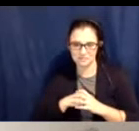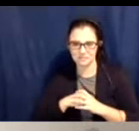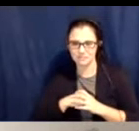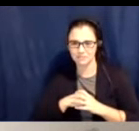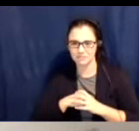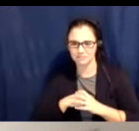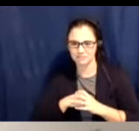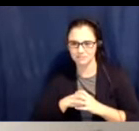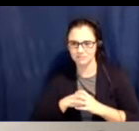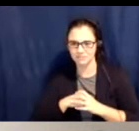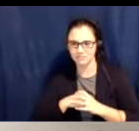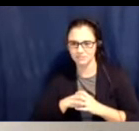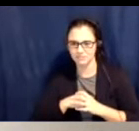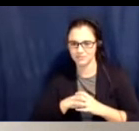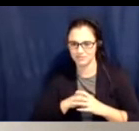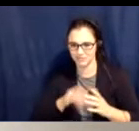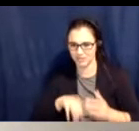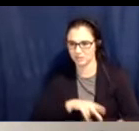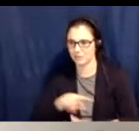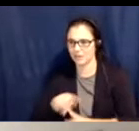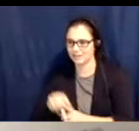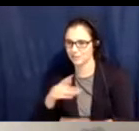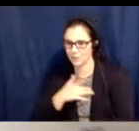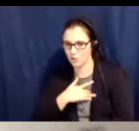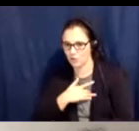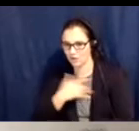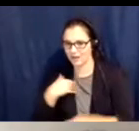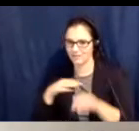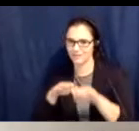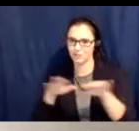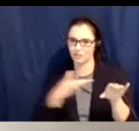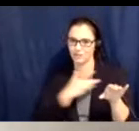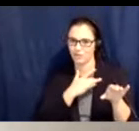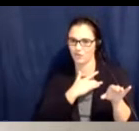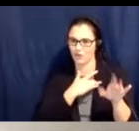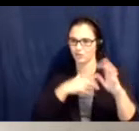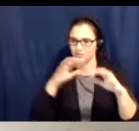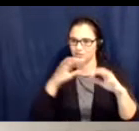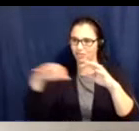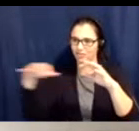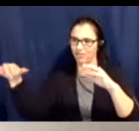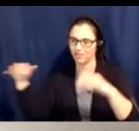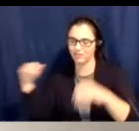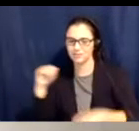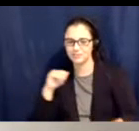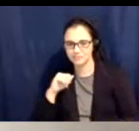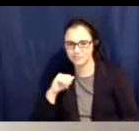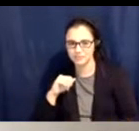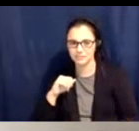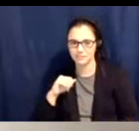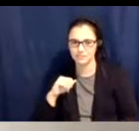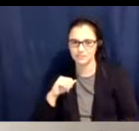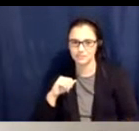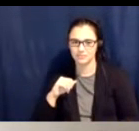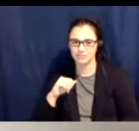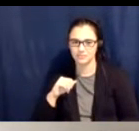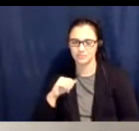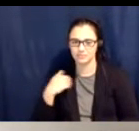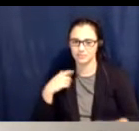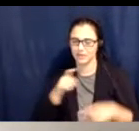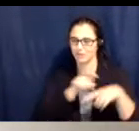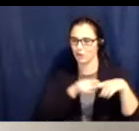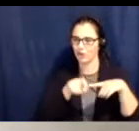Right, which is plugged into a heart, and then you've got a shelf full of hearts. hearts. Yeah, and a wardrobe full of